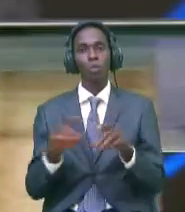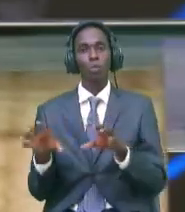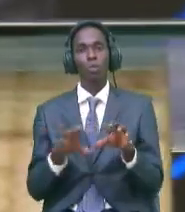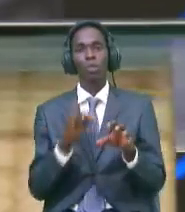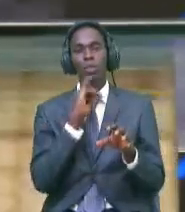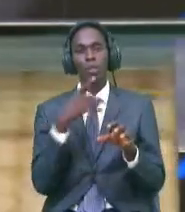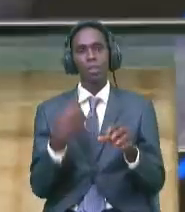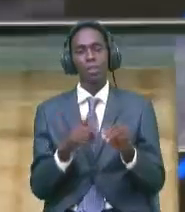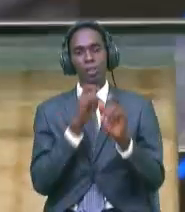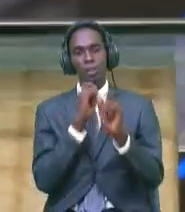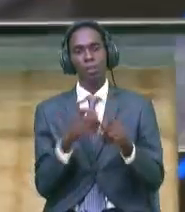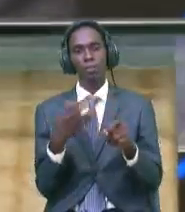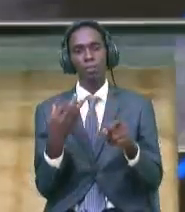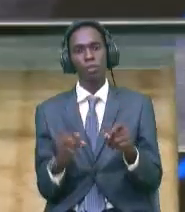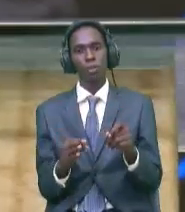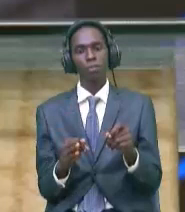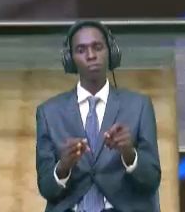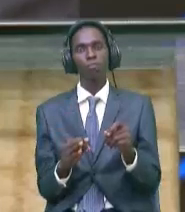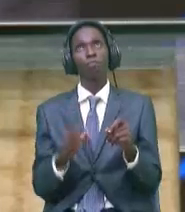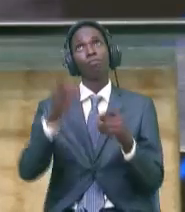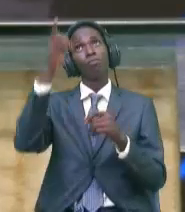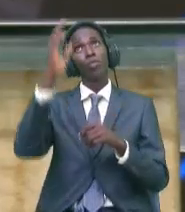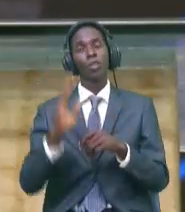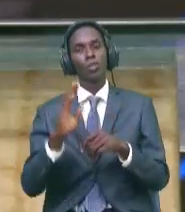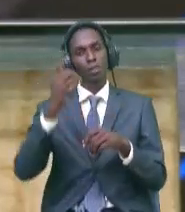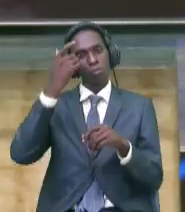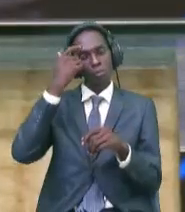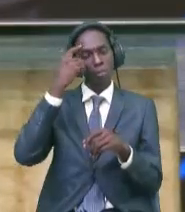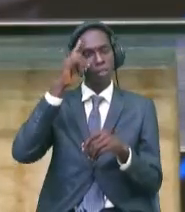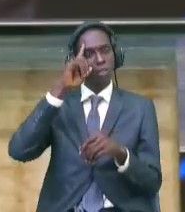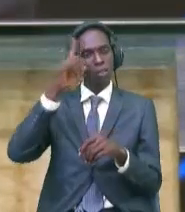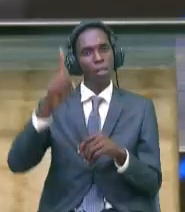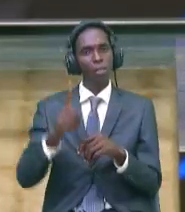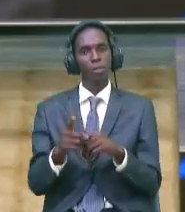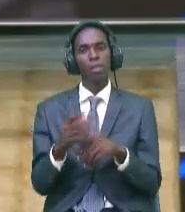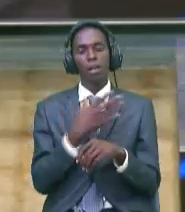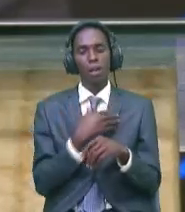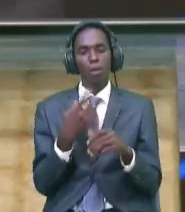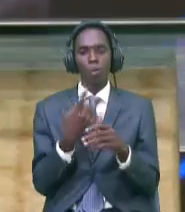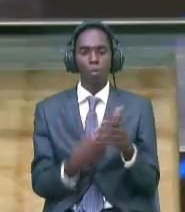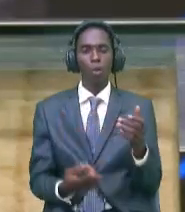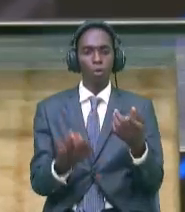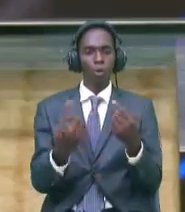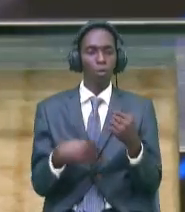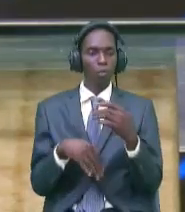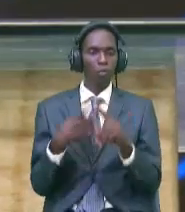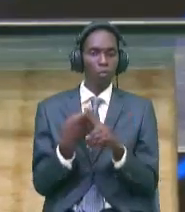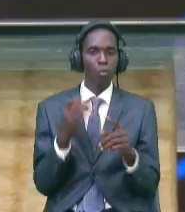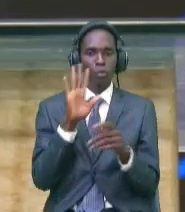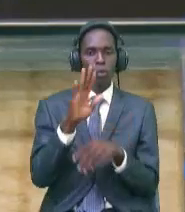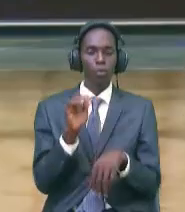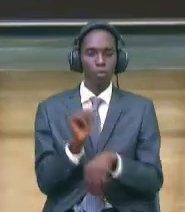and the might and the intelligence and the vision, and then what comes out of it, the fruitfulness,